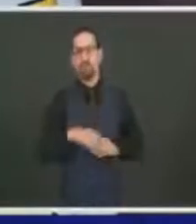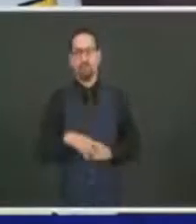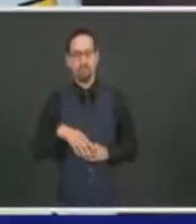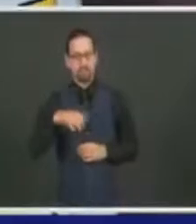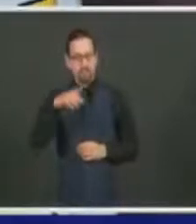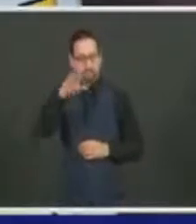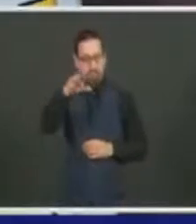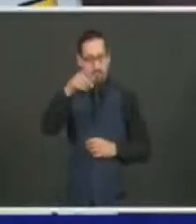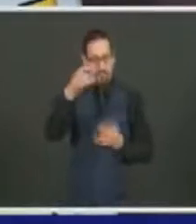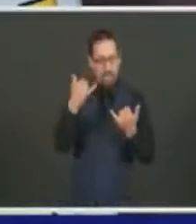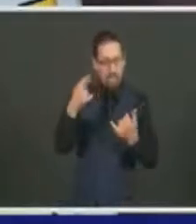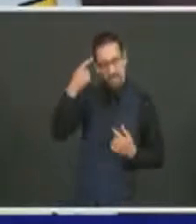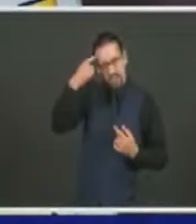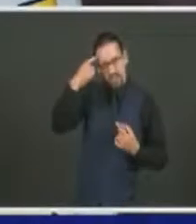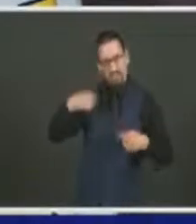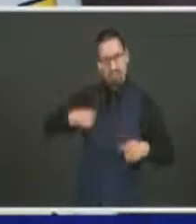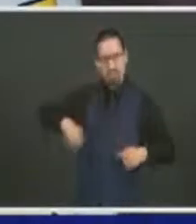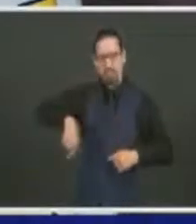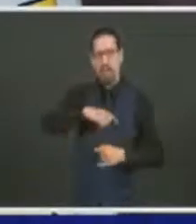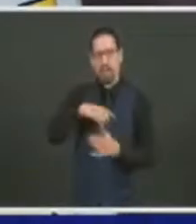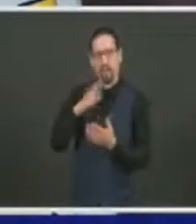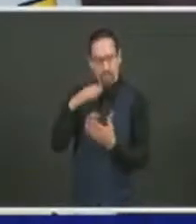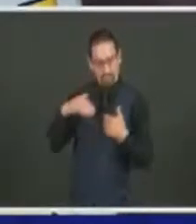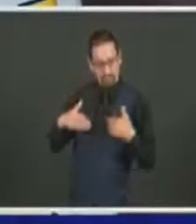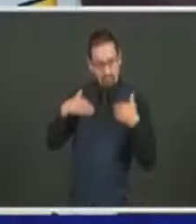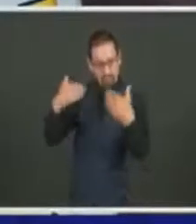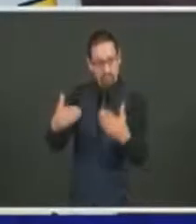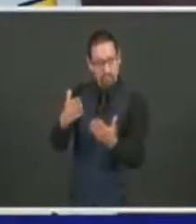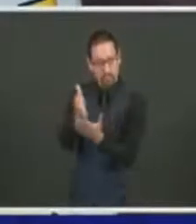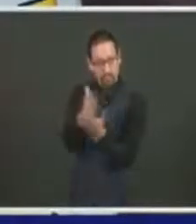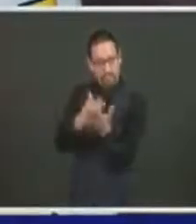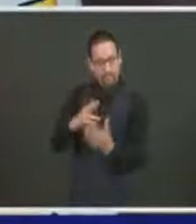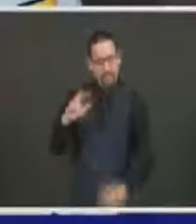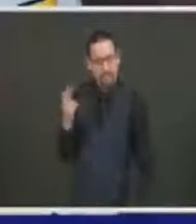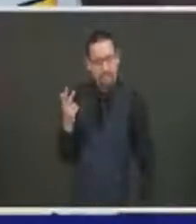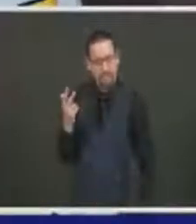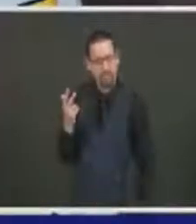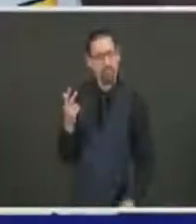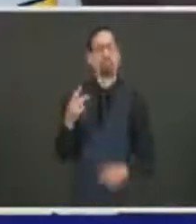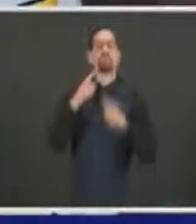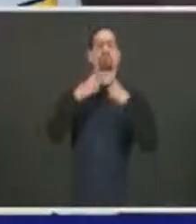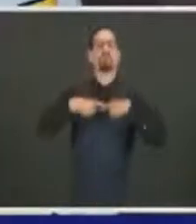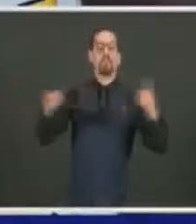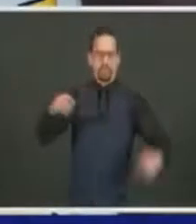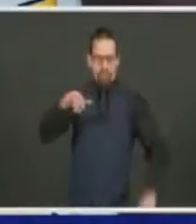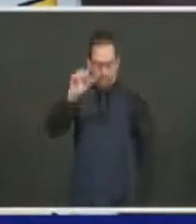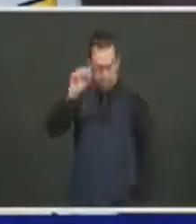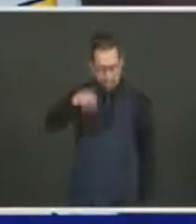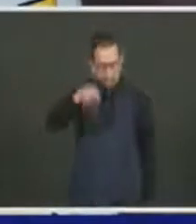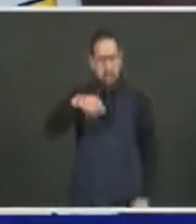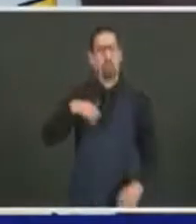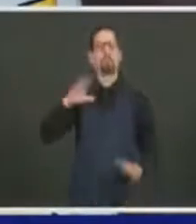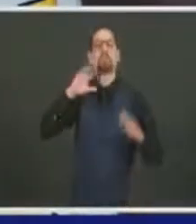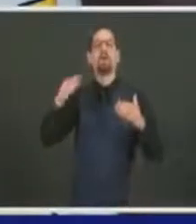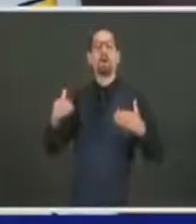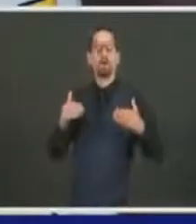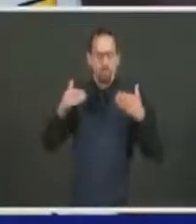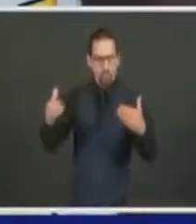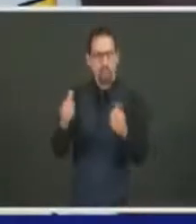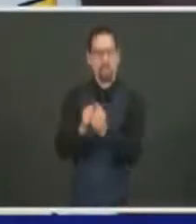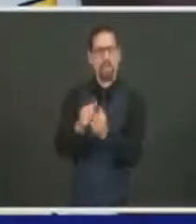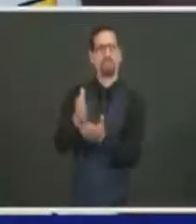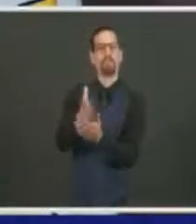second. I'm going to explain why and how I've made this decision, and also what it's going to look